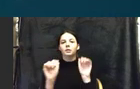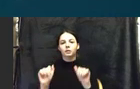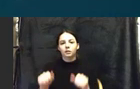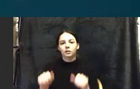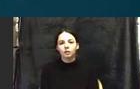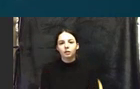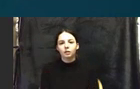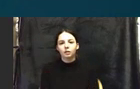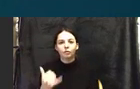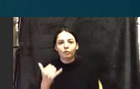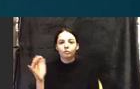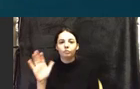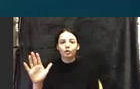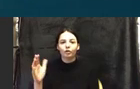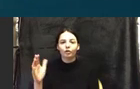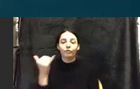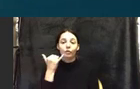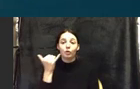of the planet.